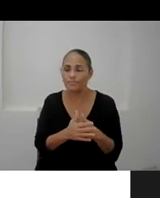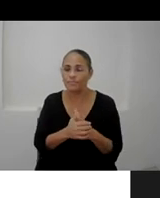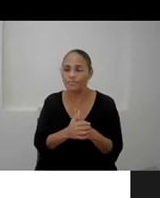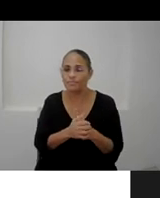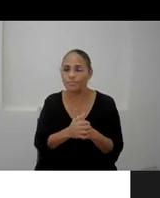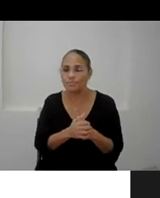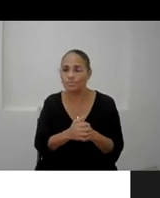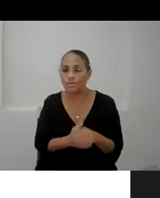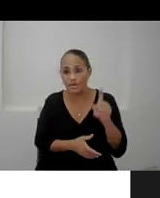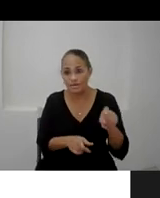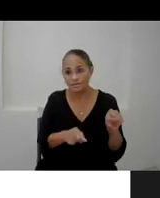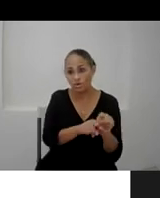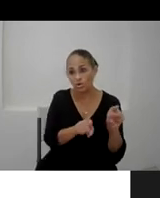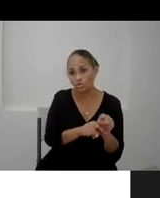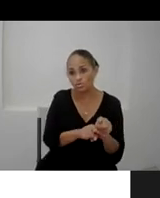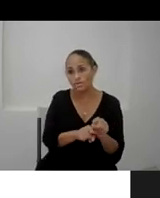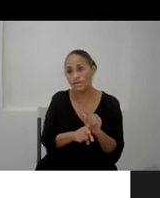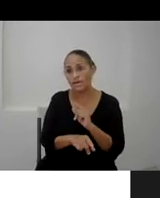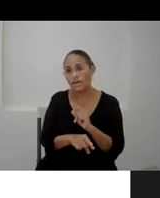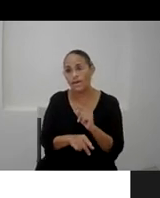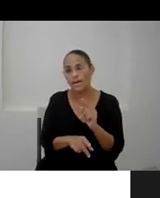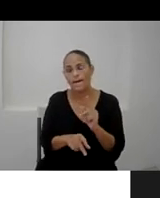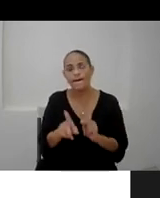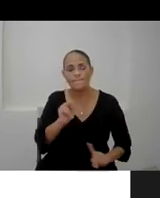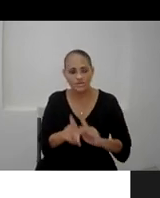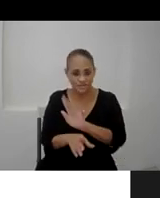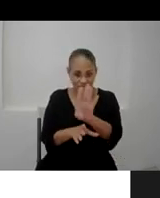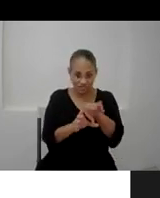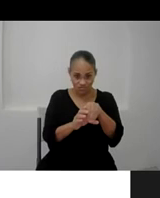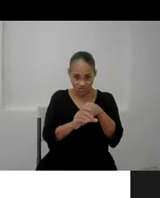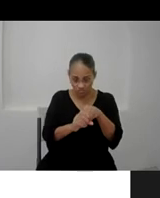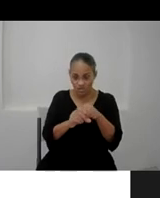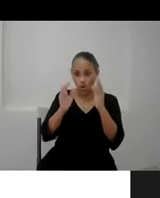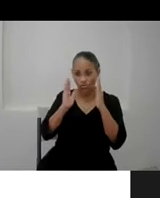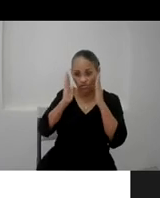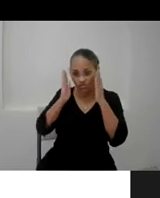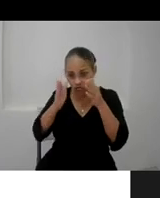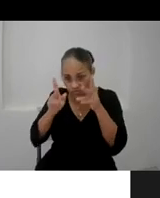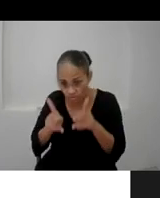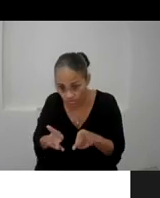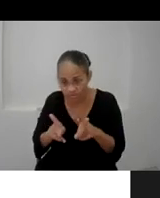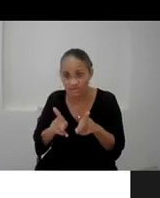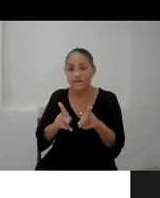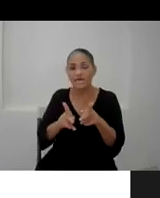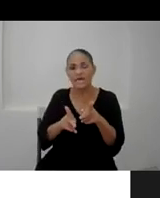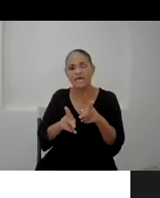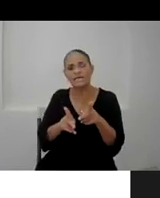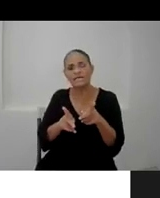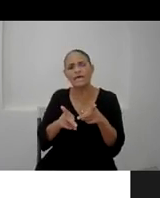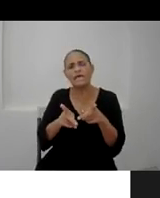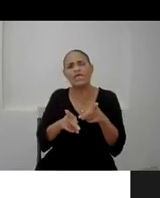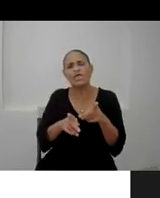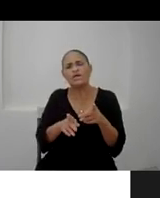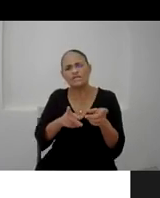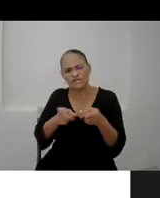There has to also be personal involvement of the focus person in directing their own meeting, that they